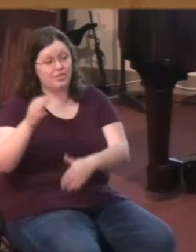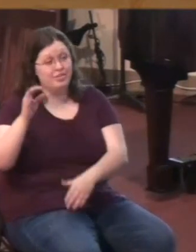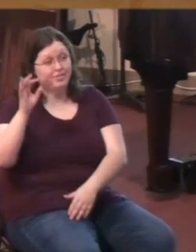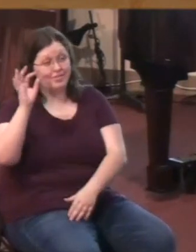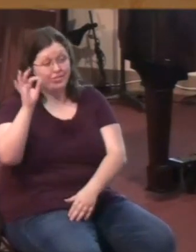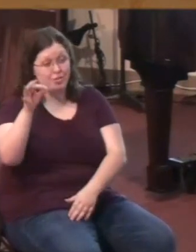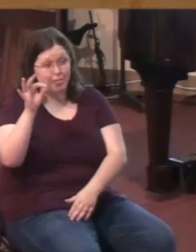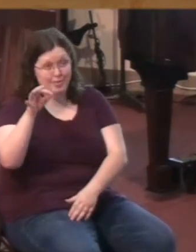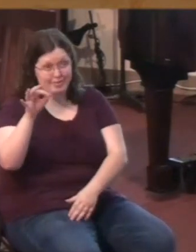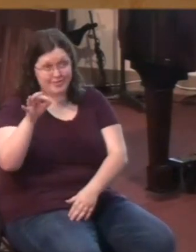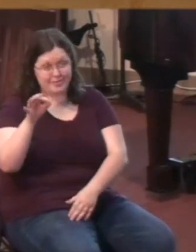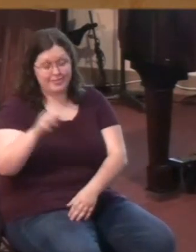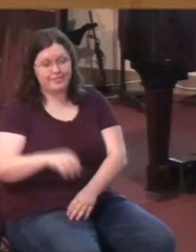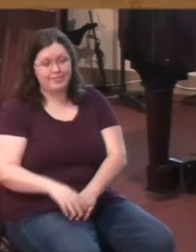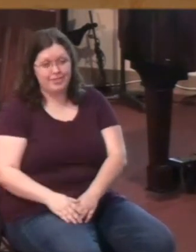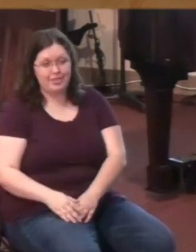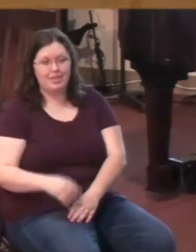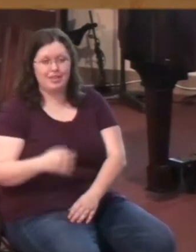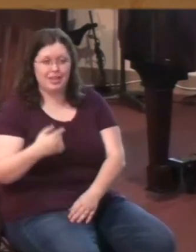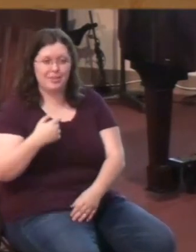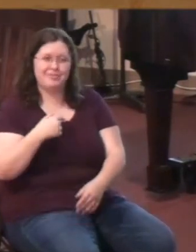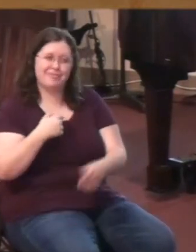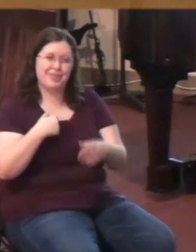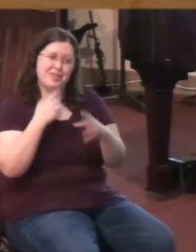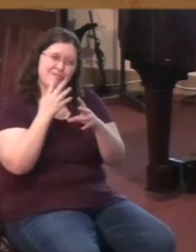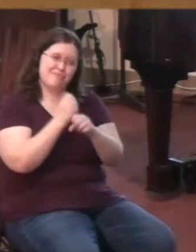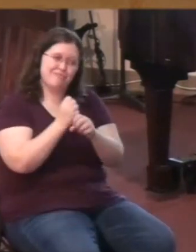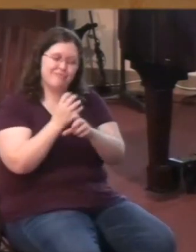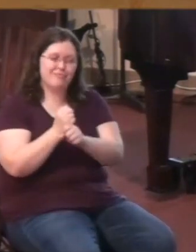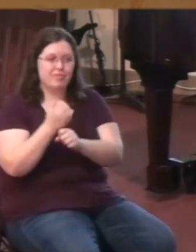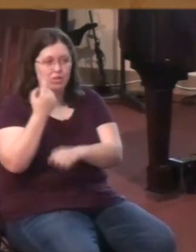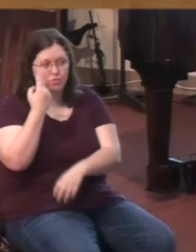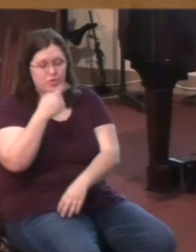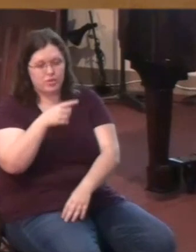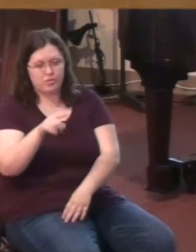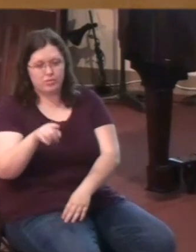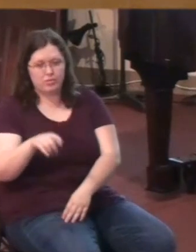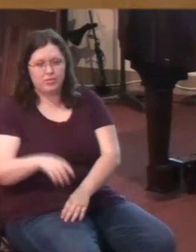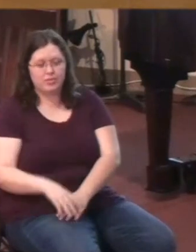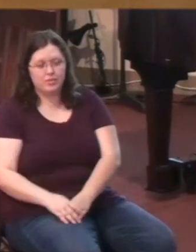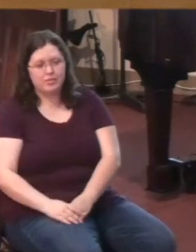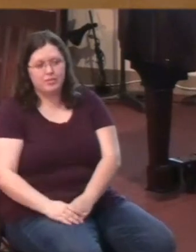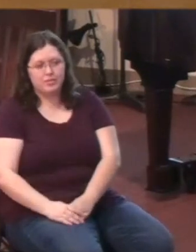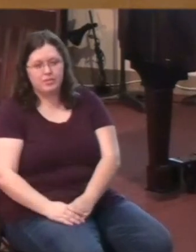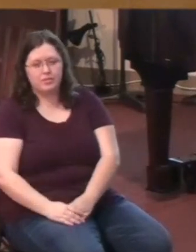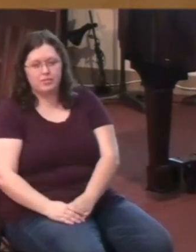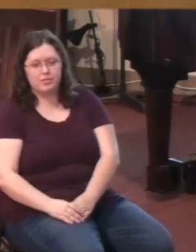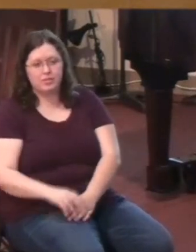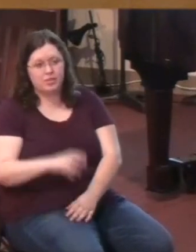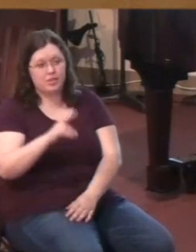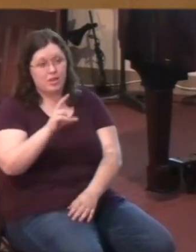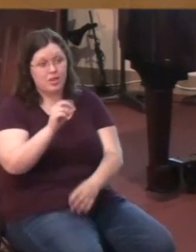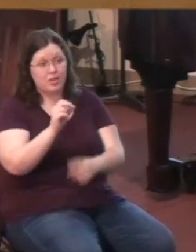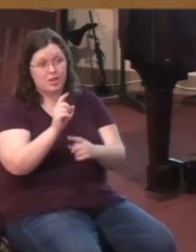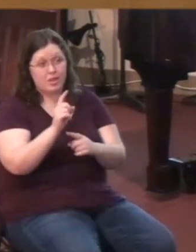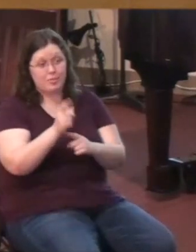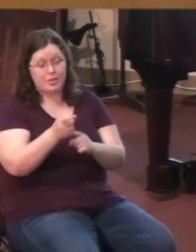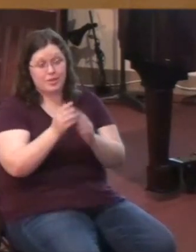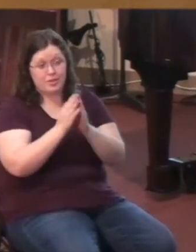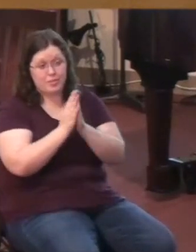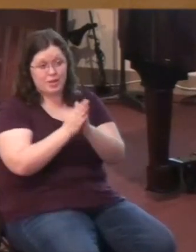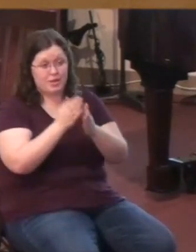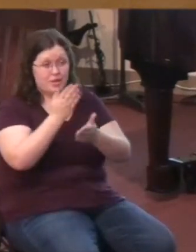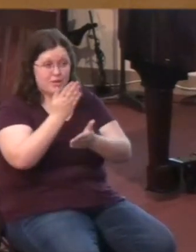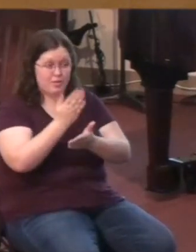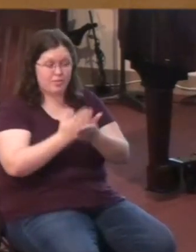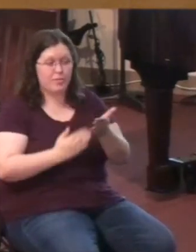a speech that he was sharing. I'm going to abbreviate it for you. And this is what we led into those 30-minute prayer segments with during the World